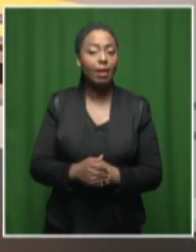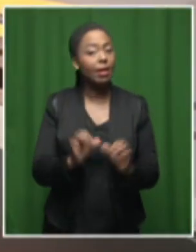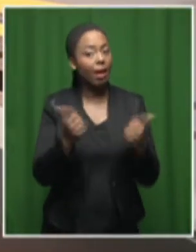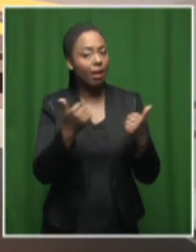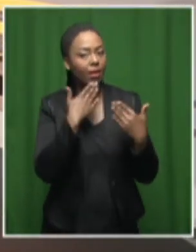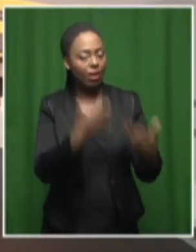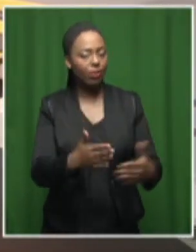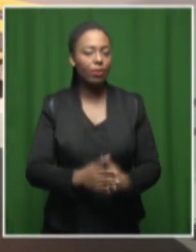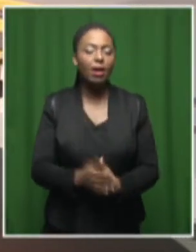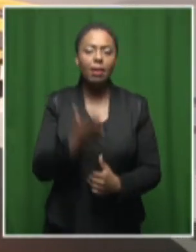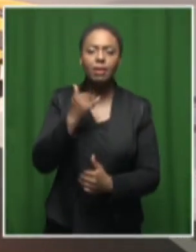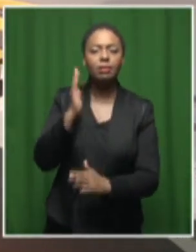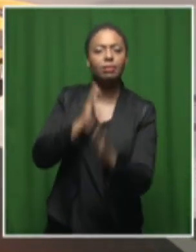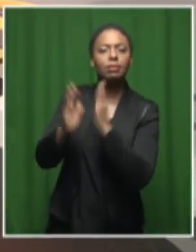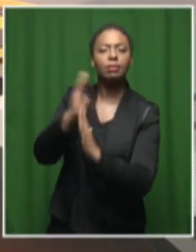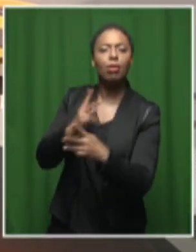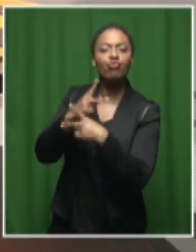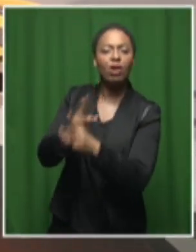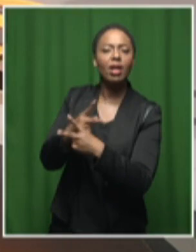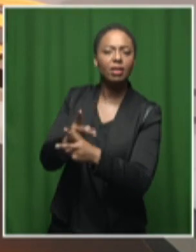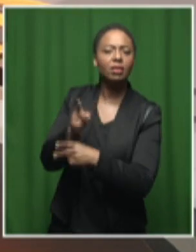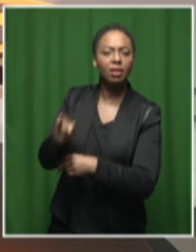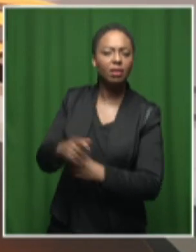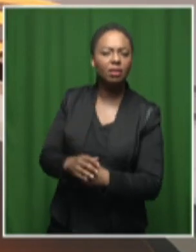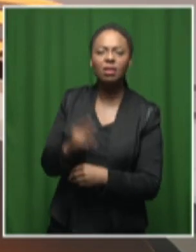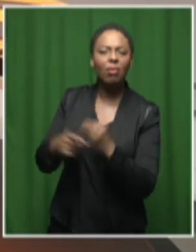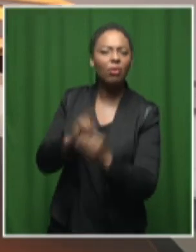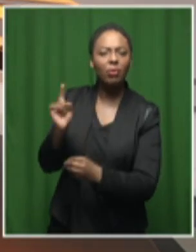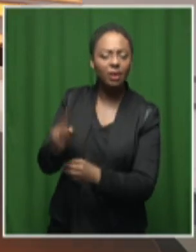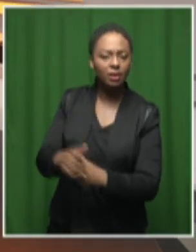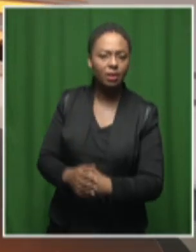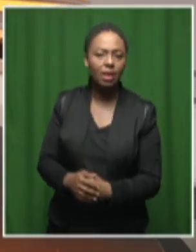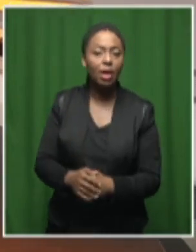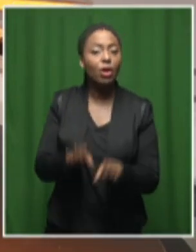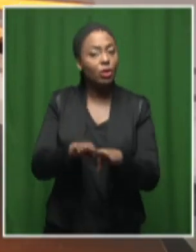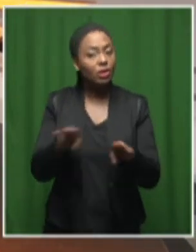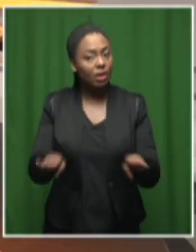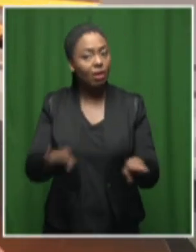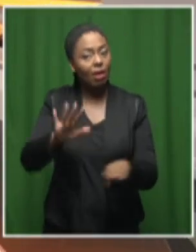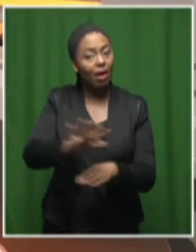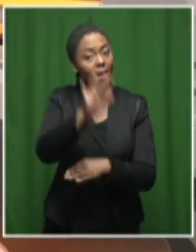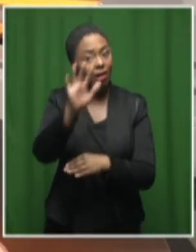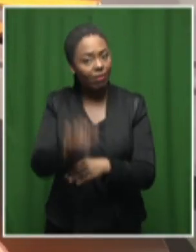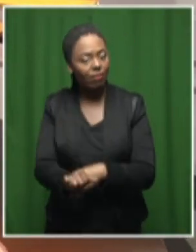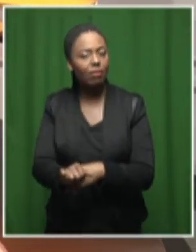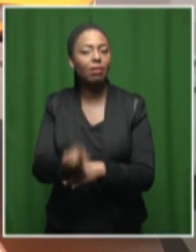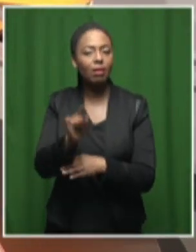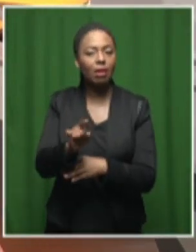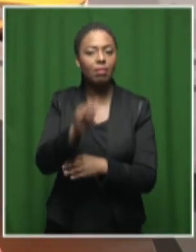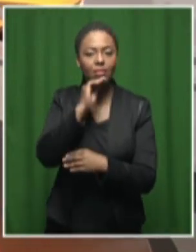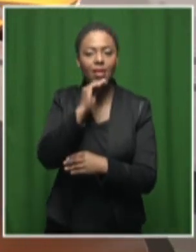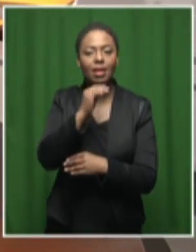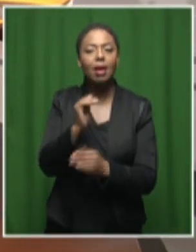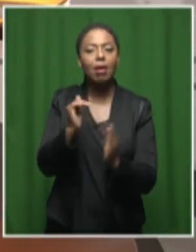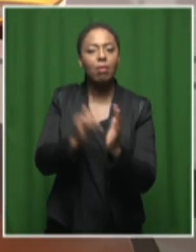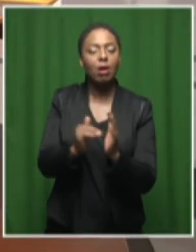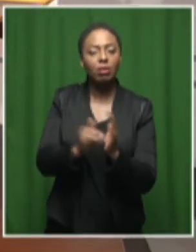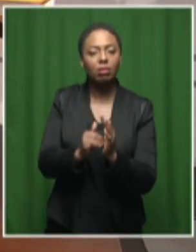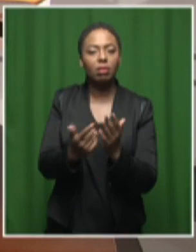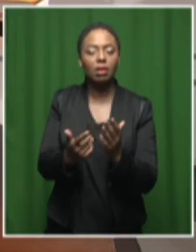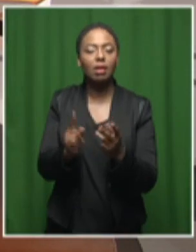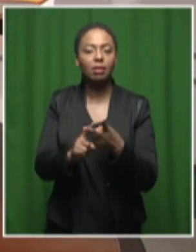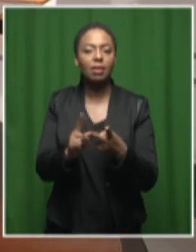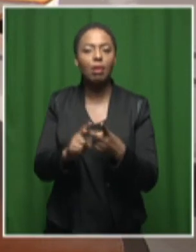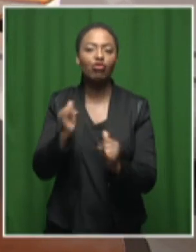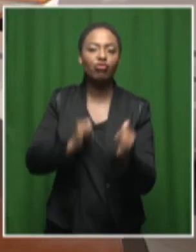I mean, tell us about the production. What is it about overall? My Children, My Africa is a set work that is a matric set work, but it's also a drama